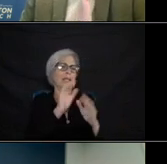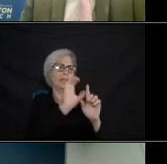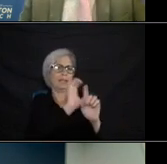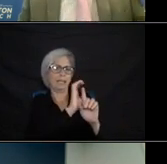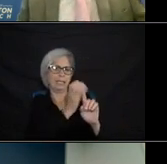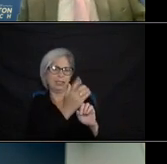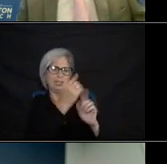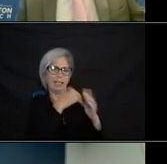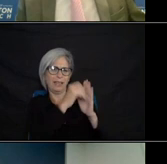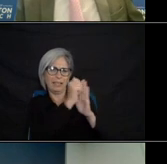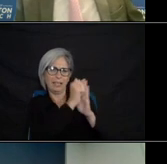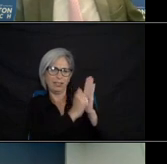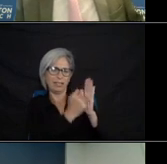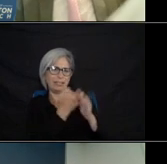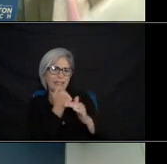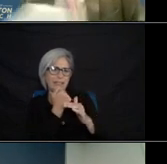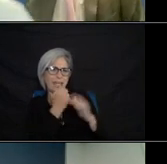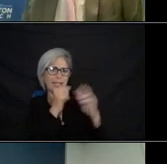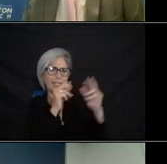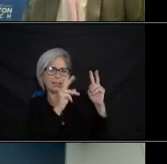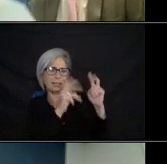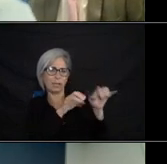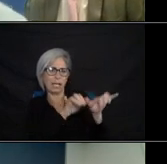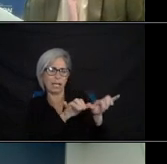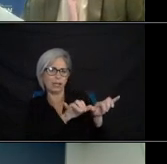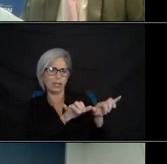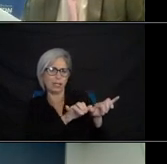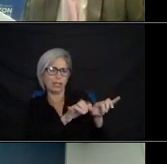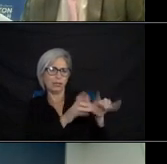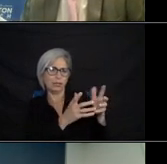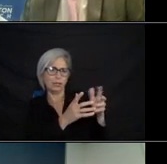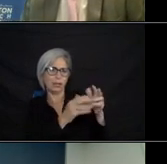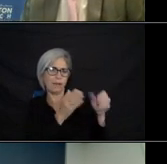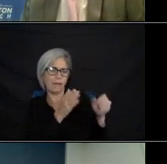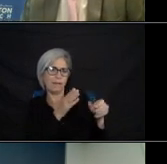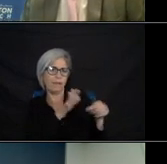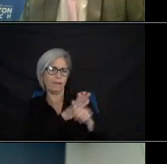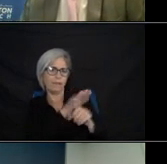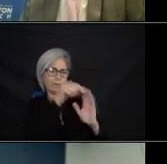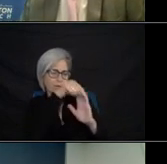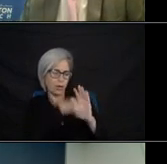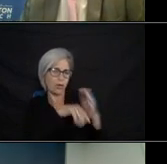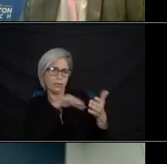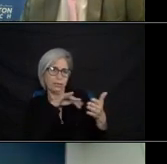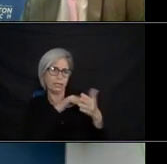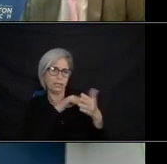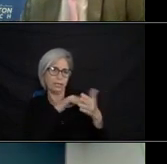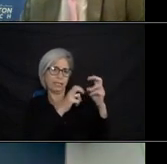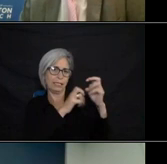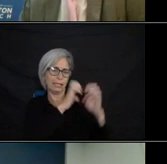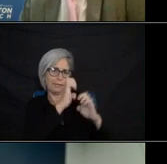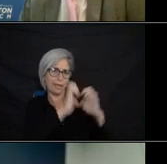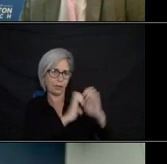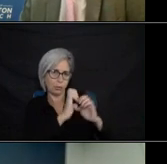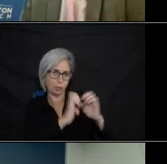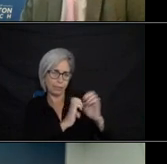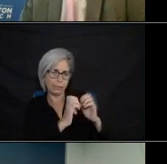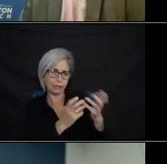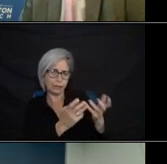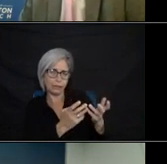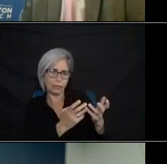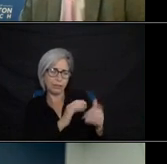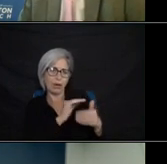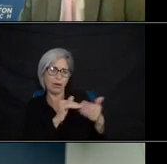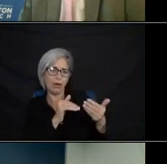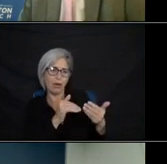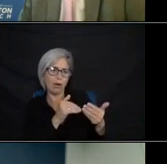said it was subject to the engineer's further evaluation and study, that would be fine. All it